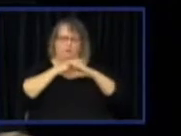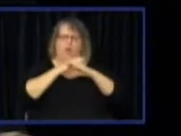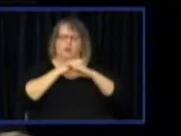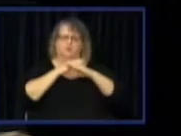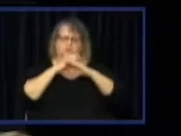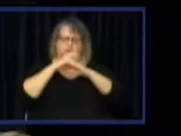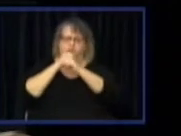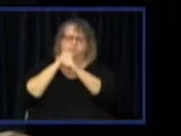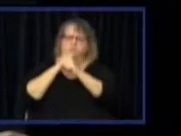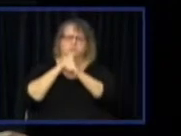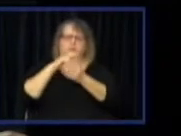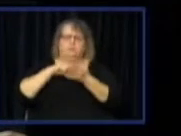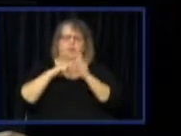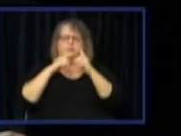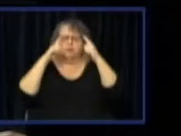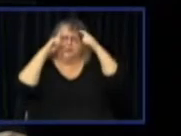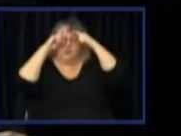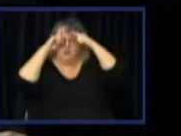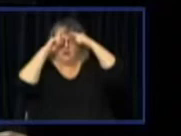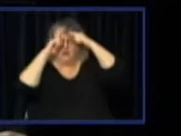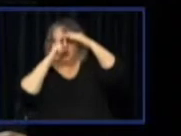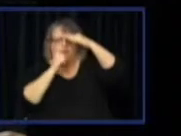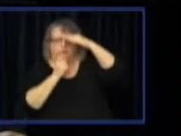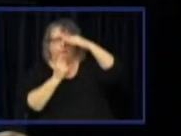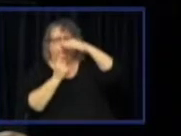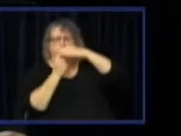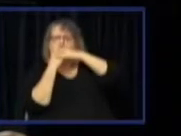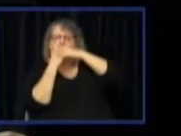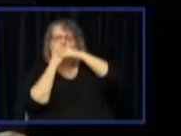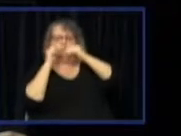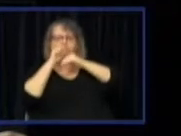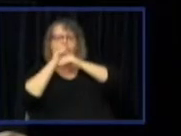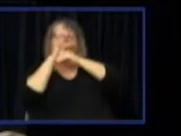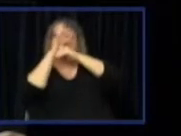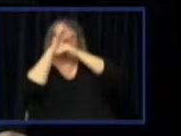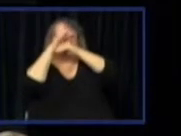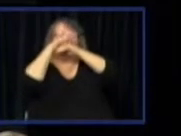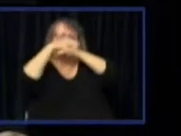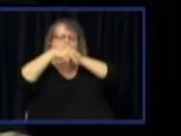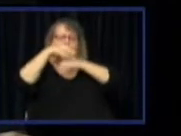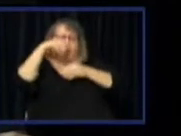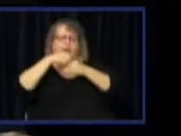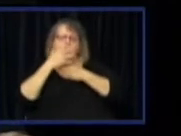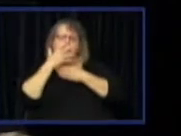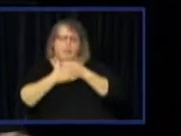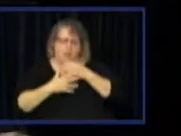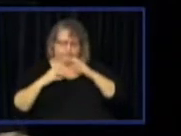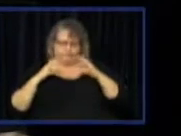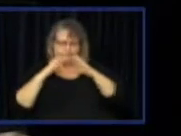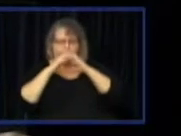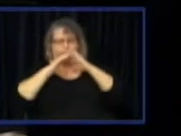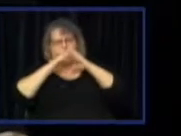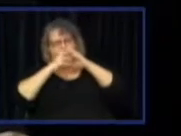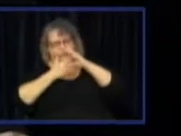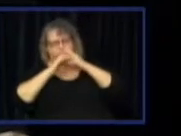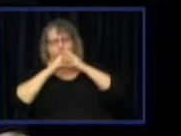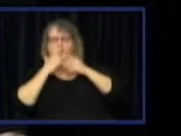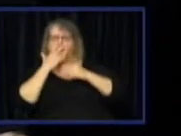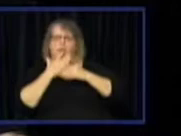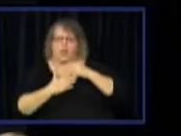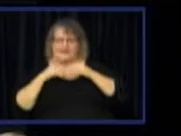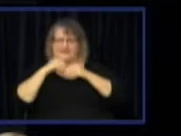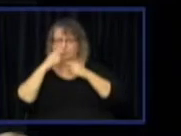flow to the brain. What happens instead is that one of the blood vessels breaks open and spills blood into the brain or around the